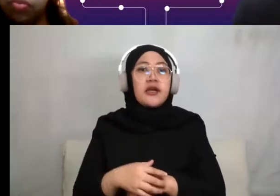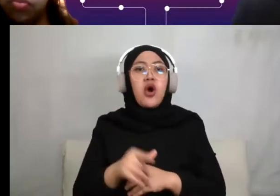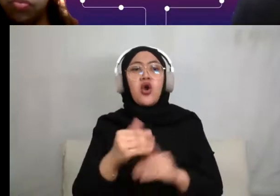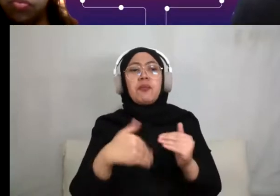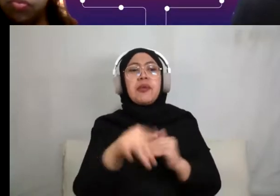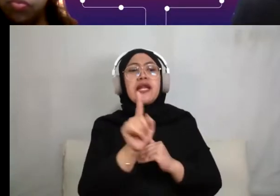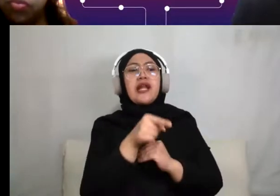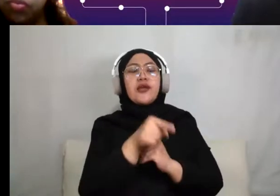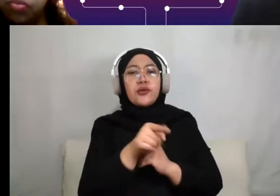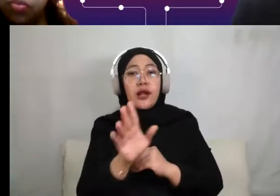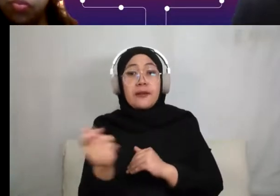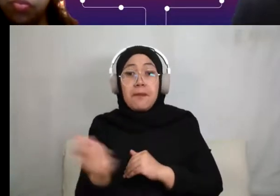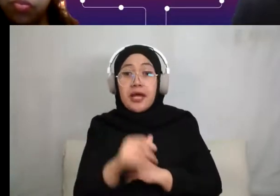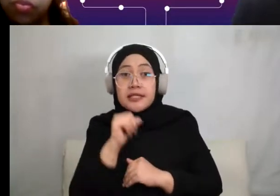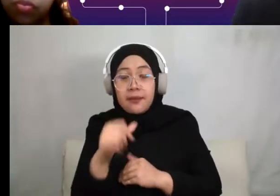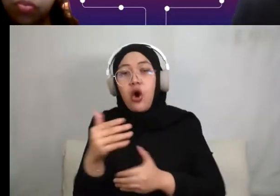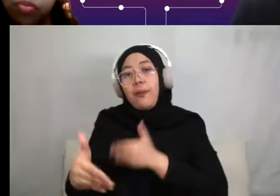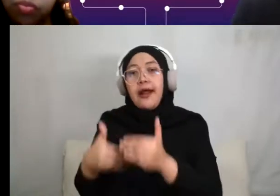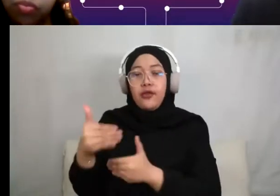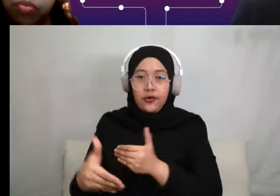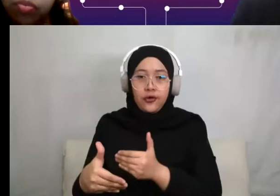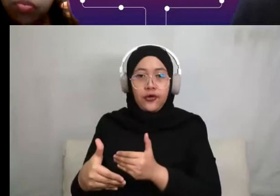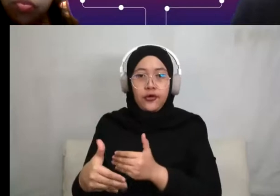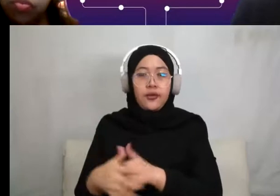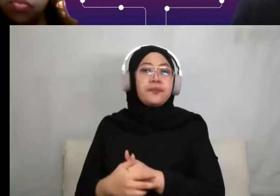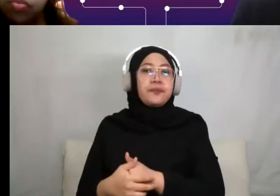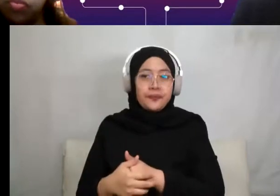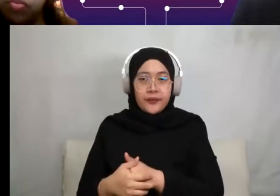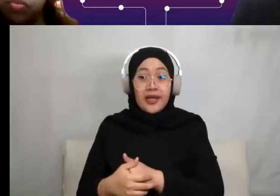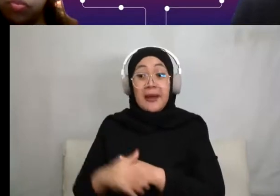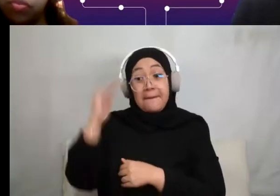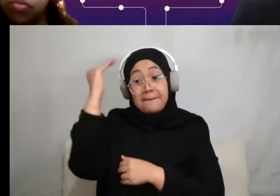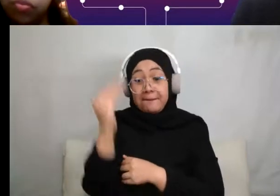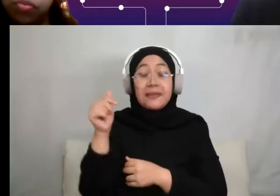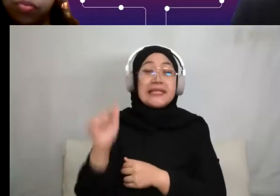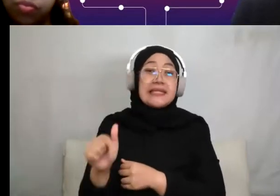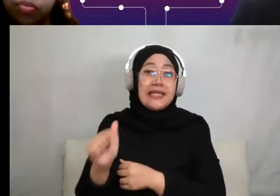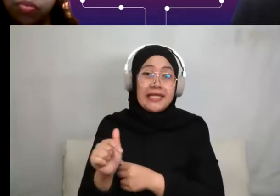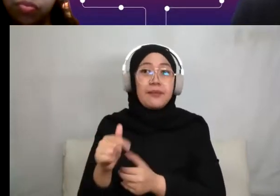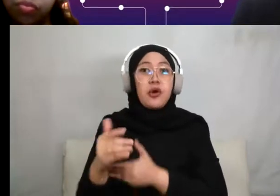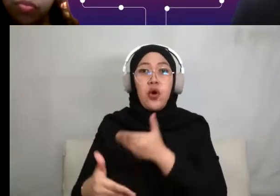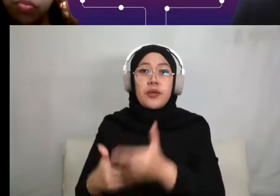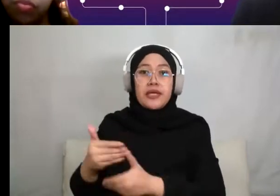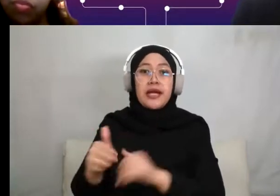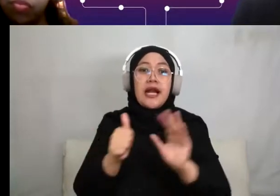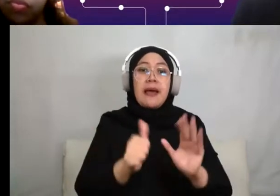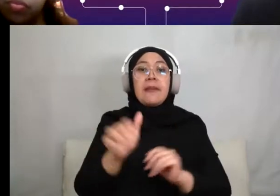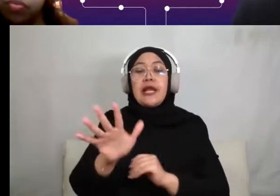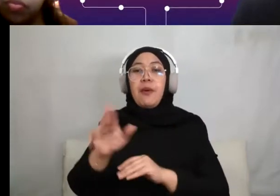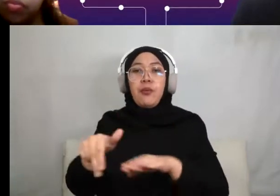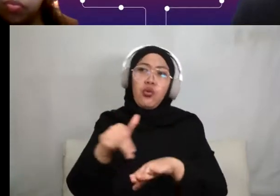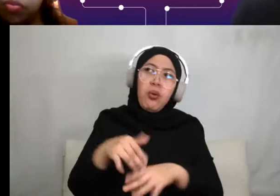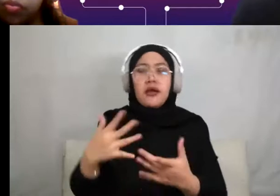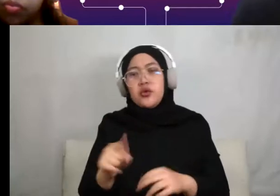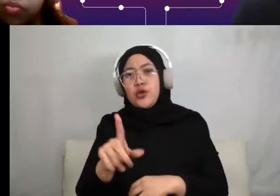Now, if the buses are operating with 65 passenger, 100 passenger, it doesn't matter for the authority